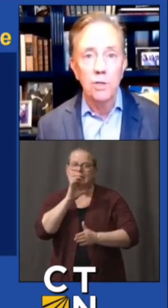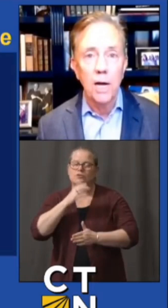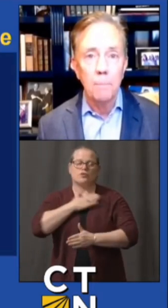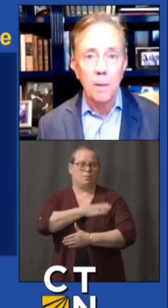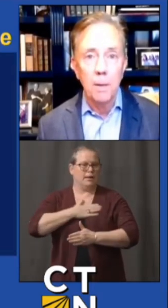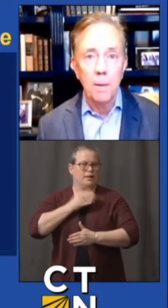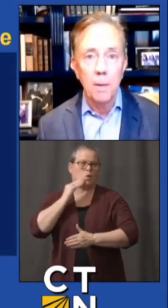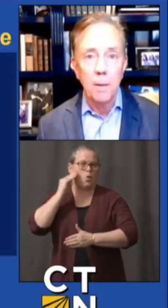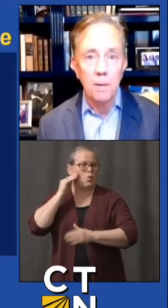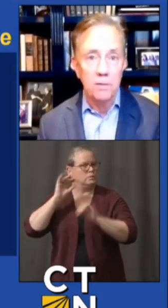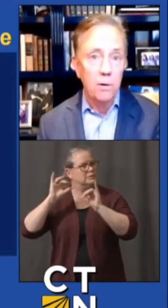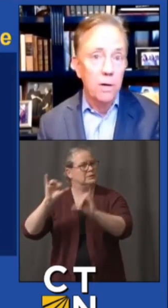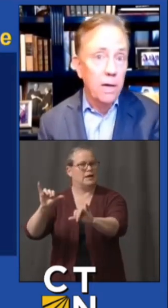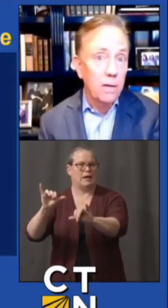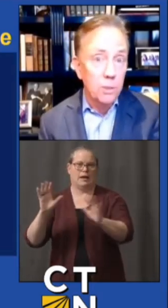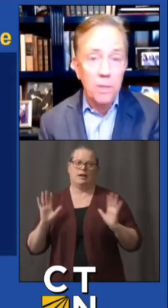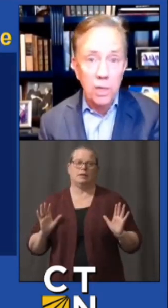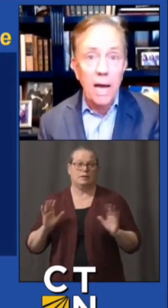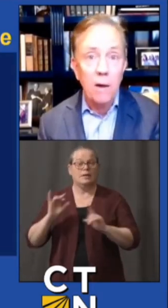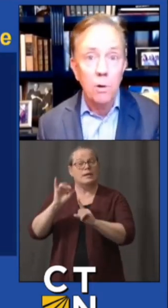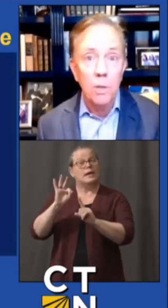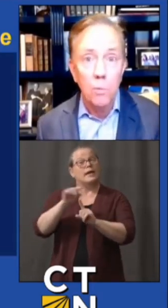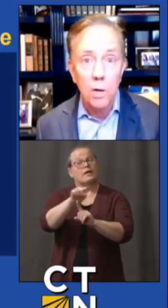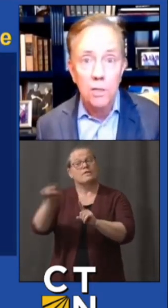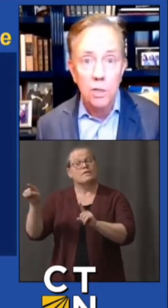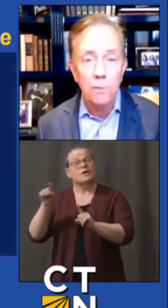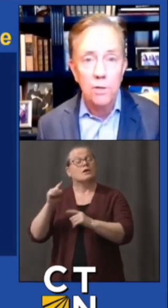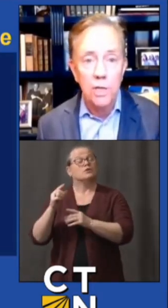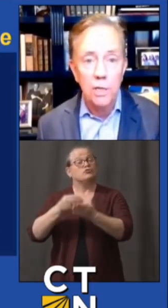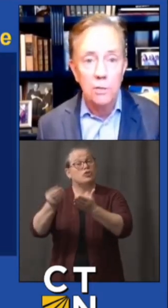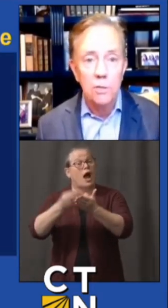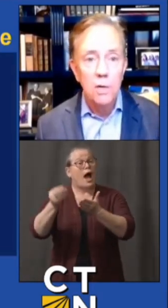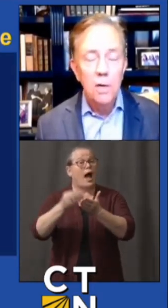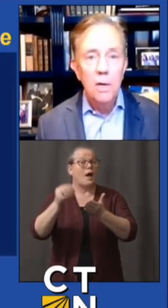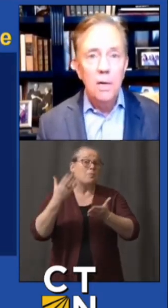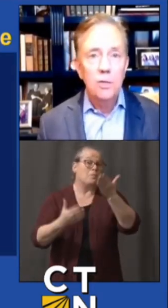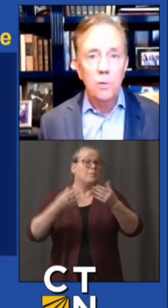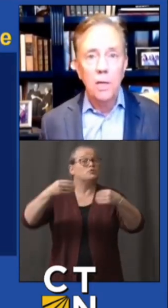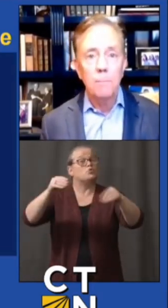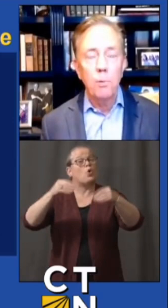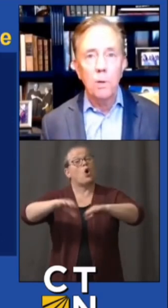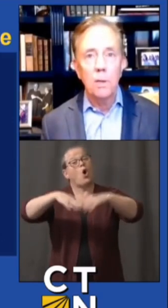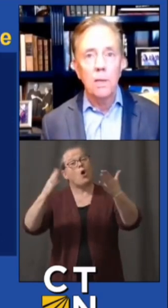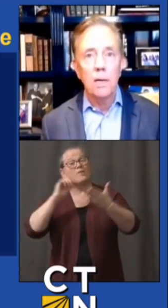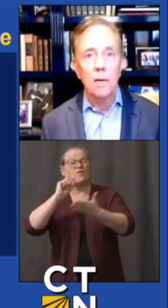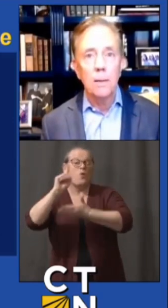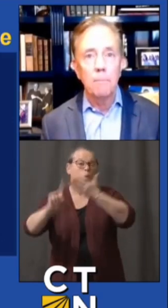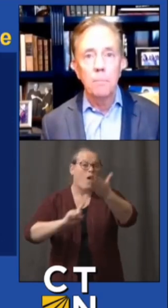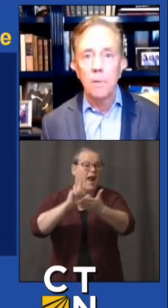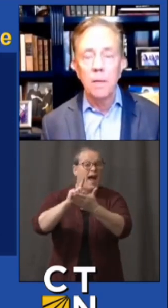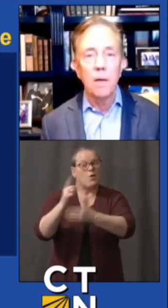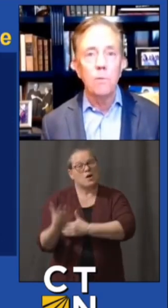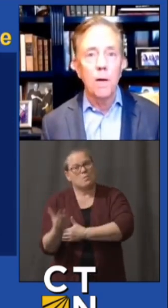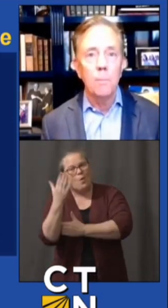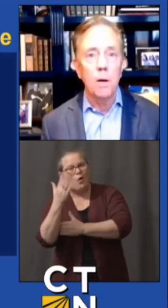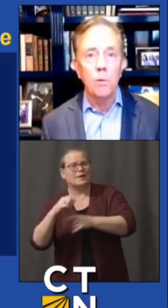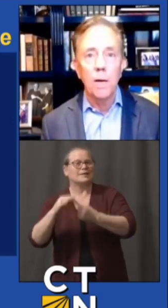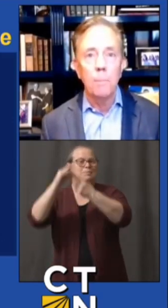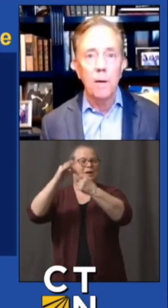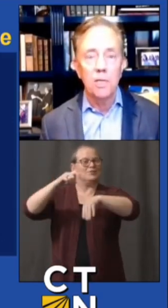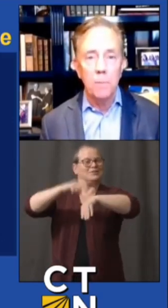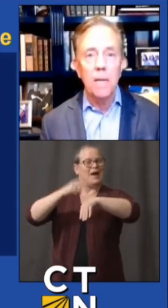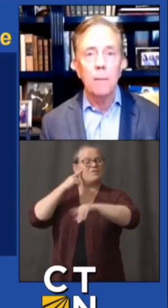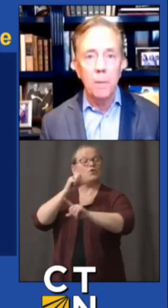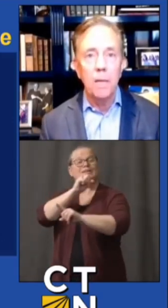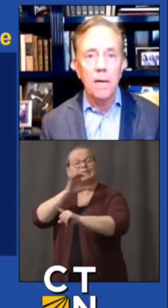go shopping, maybe you segregate a special hour in the morning just for seniors. It's really important that you love grandma and grandpa.